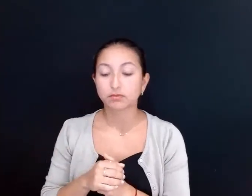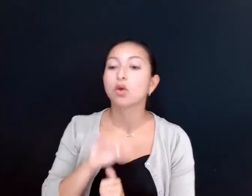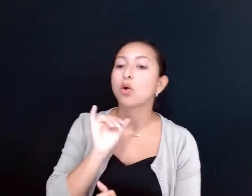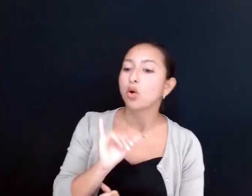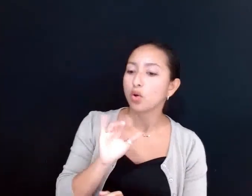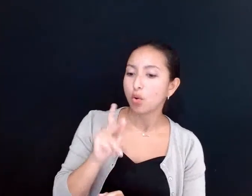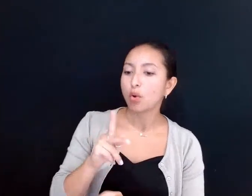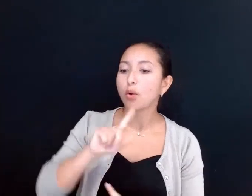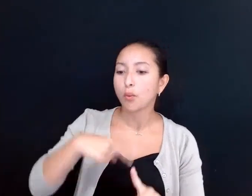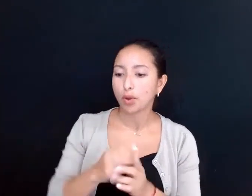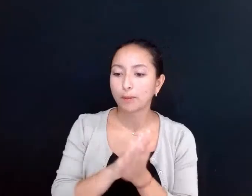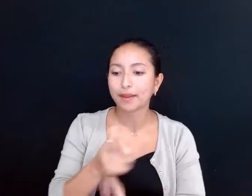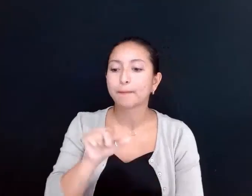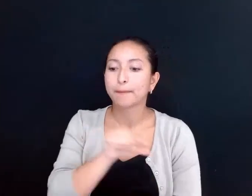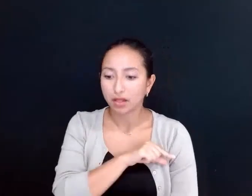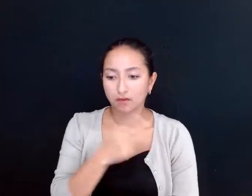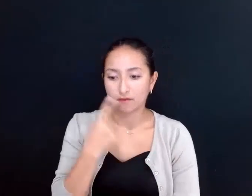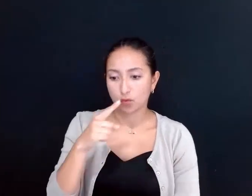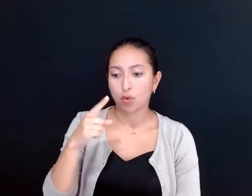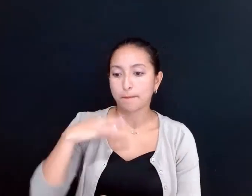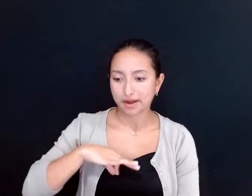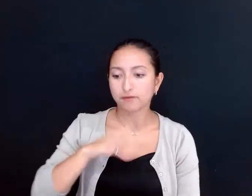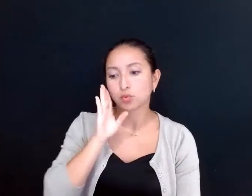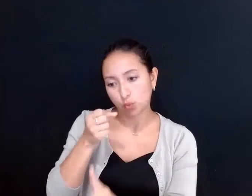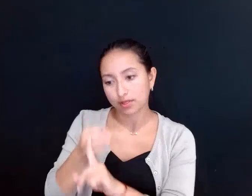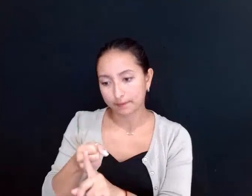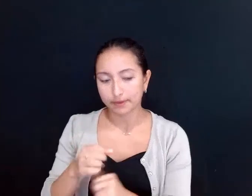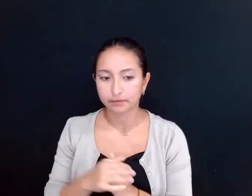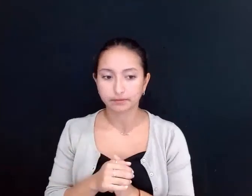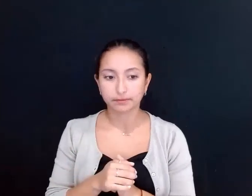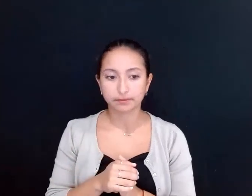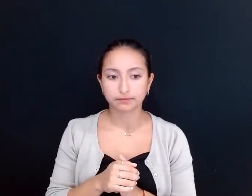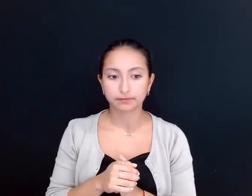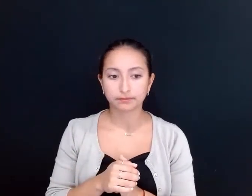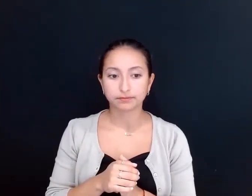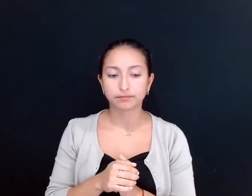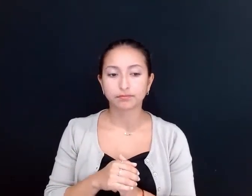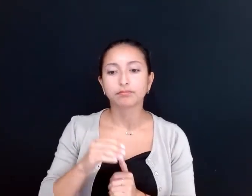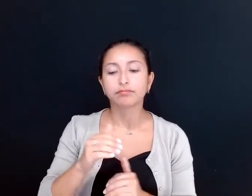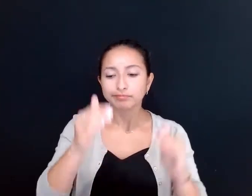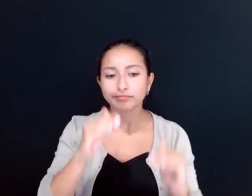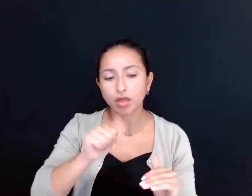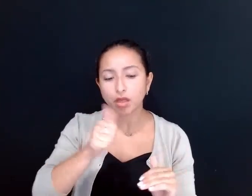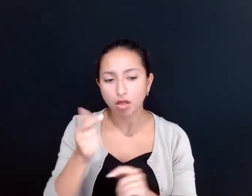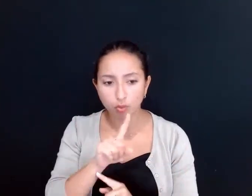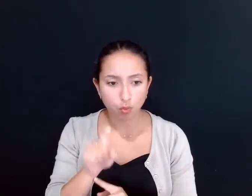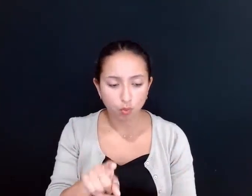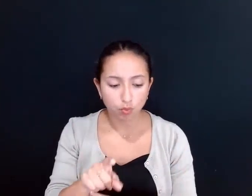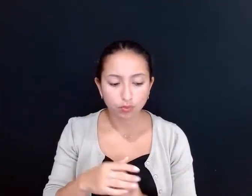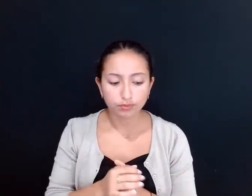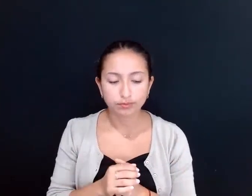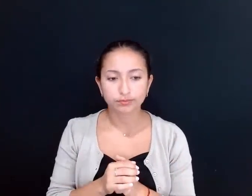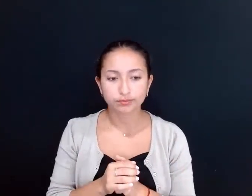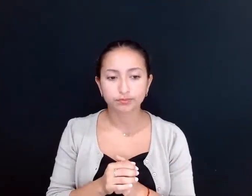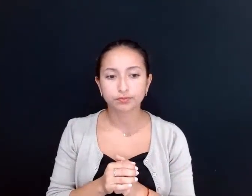take sir. distribution. Mm-hmm. So that's good to know. Mm-hmm. Now another question I see that's popped up here is I serve